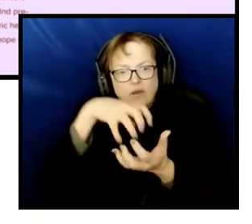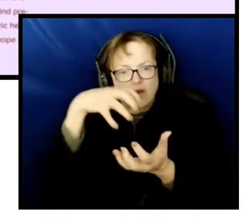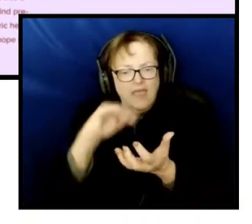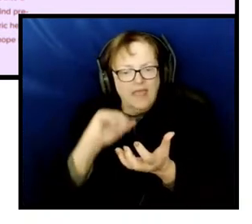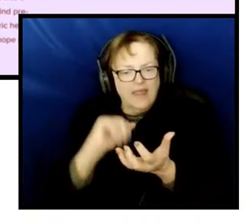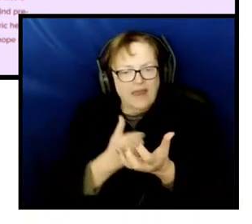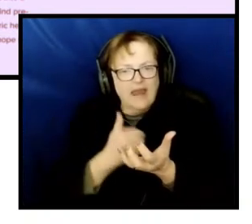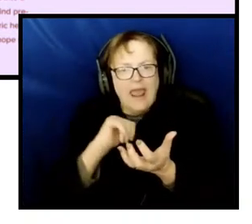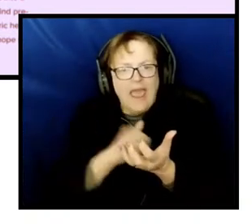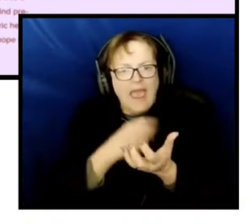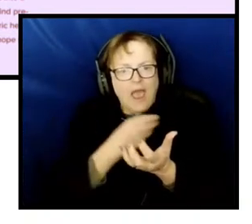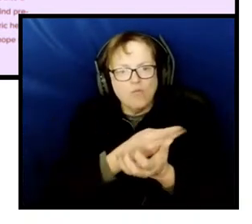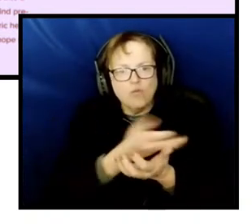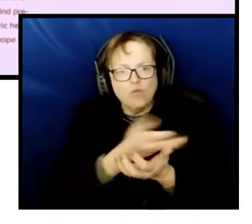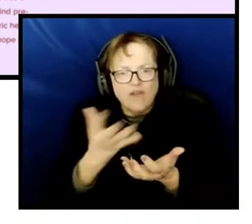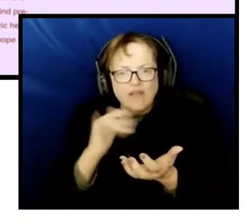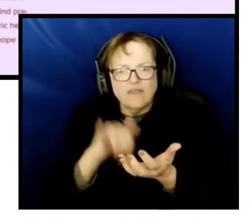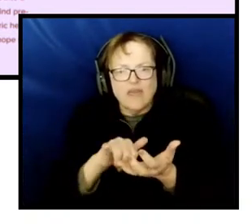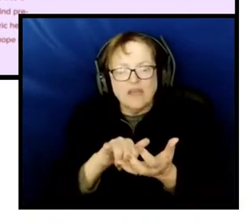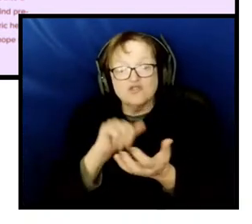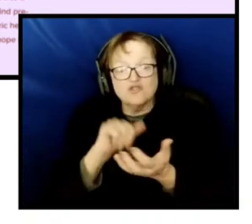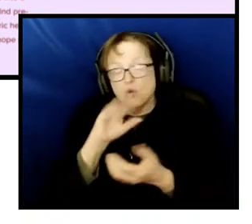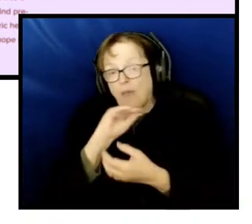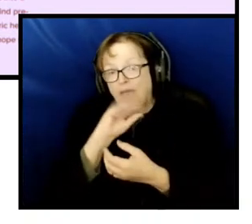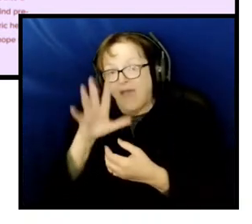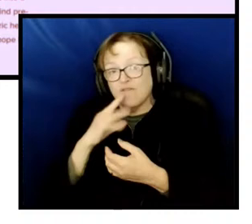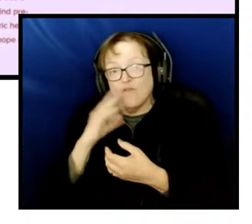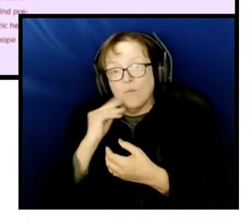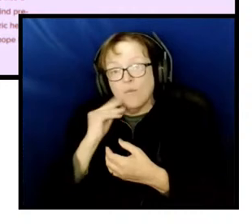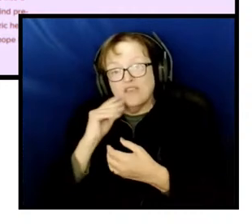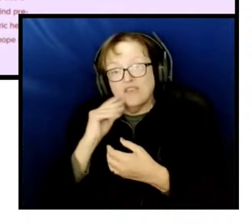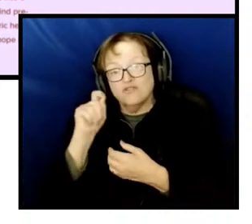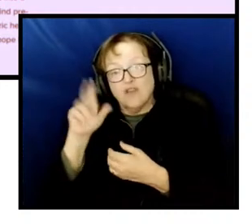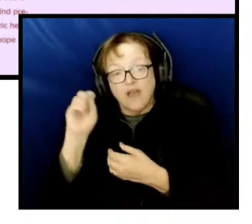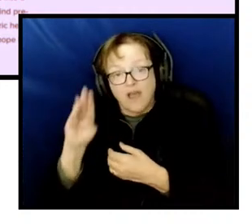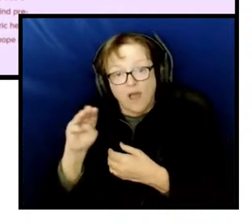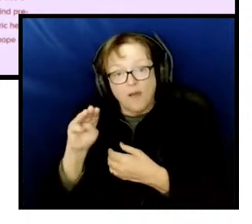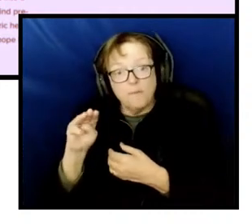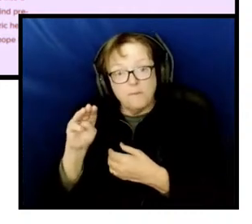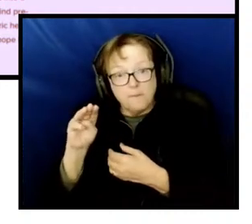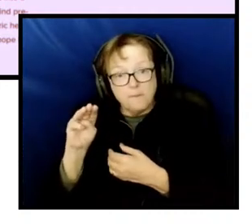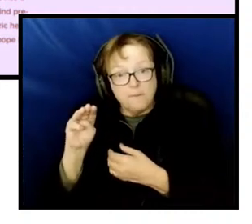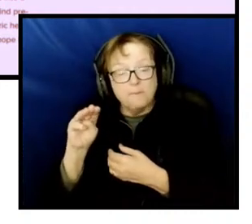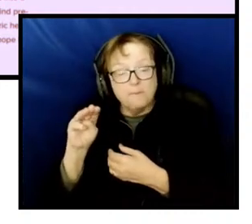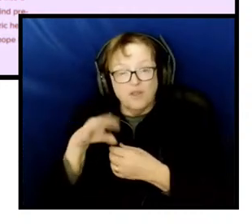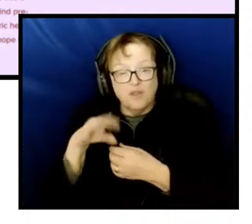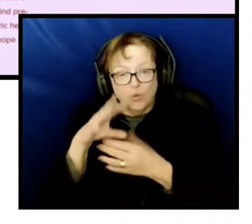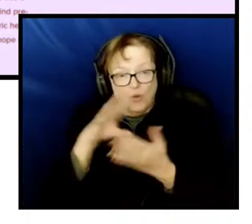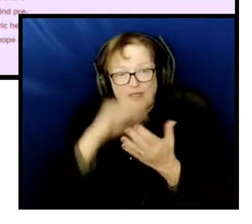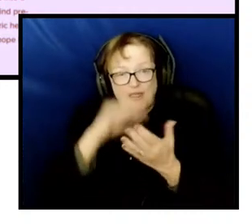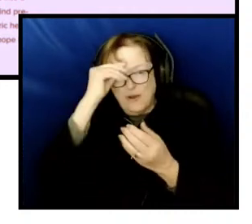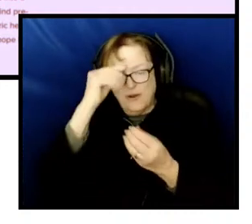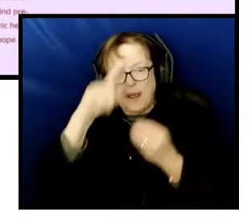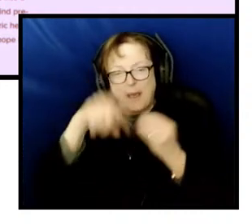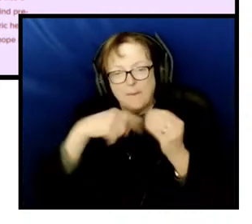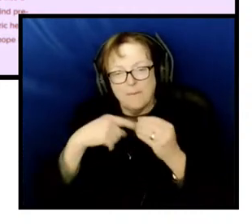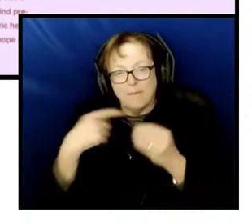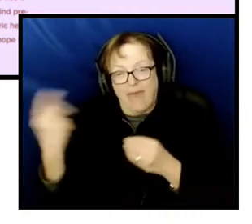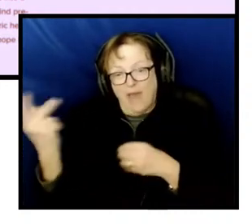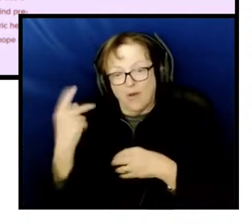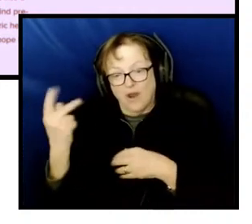And so right now, if you go to afropeach.com, you will find a little bit more about us as a partnership